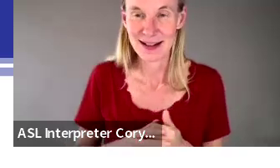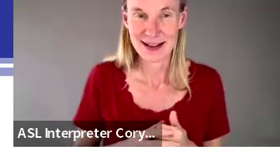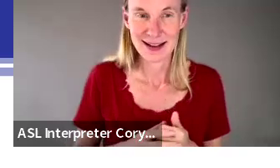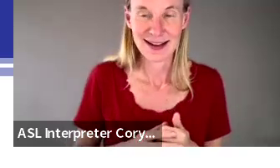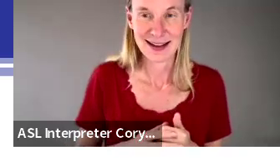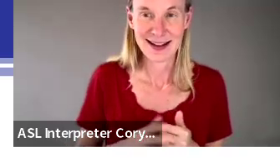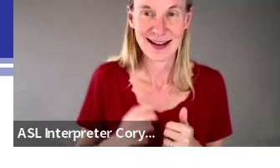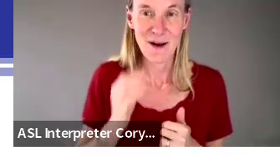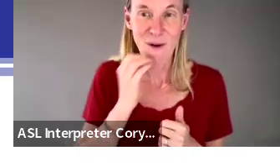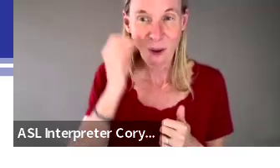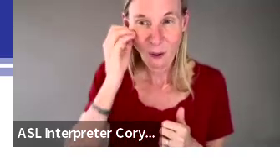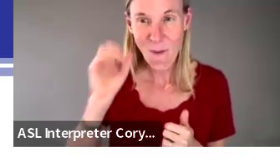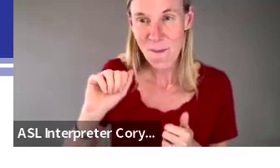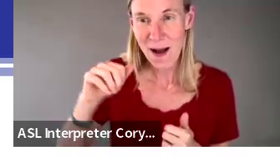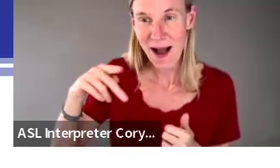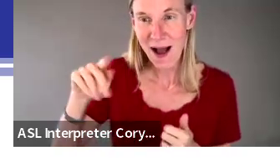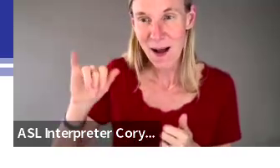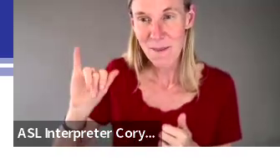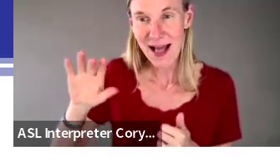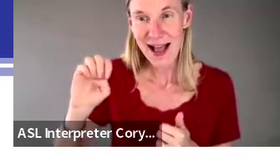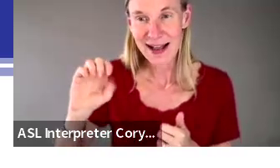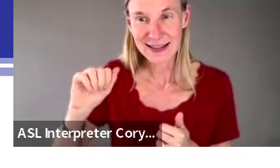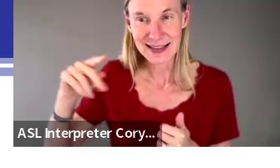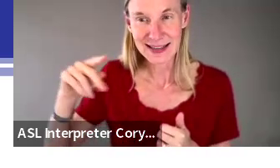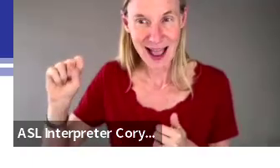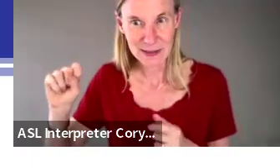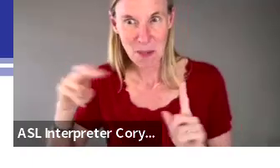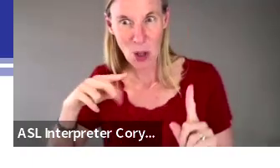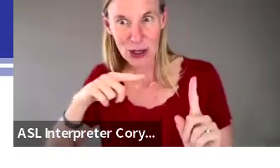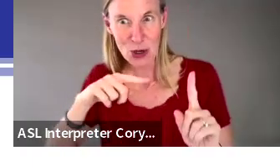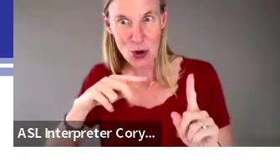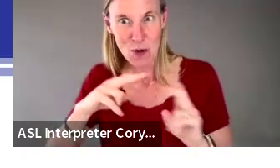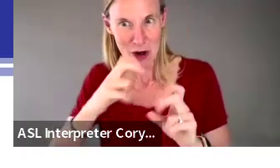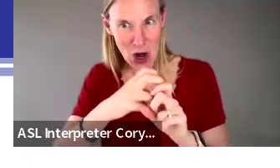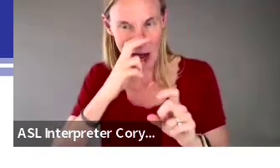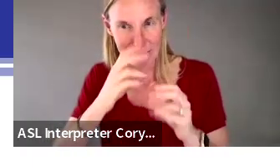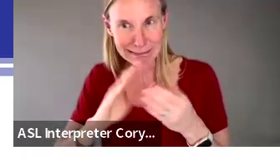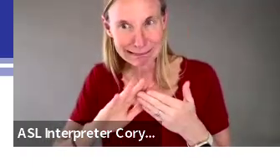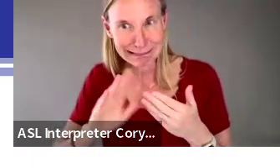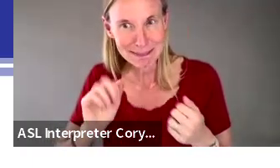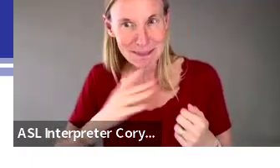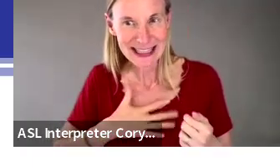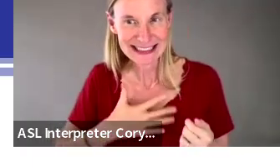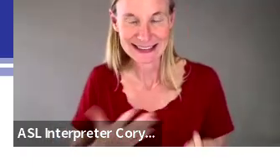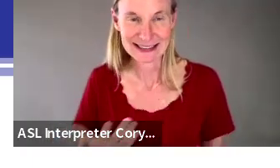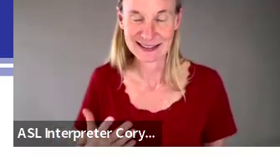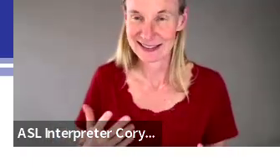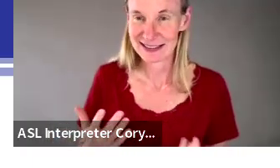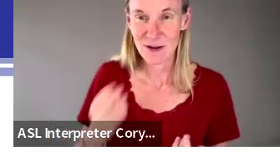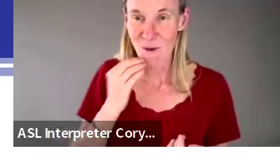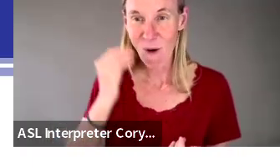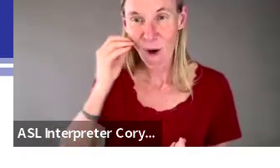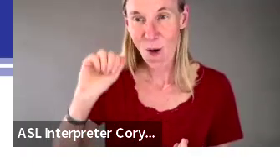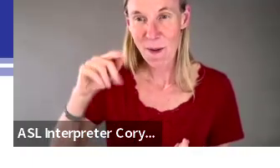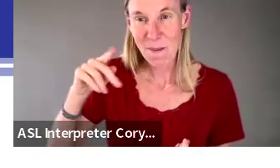very hard. You know, get that sorted, please. Uh, because there are